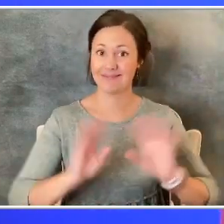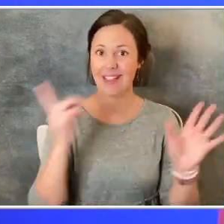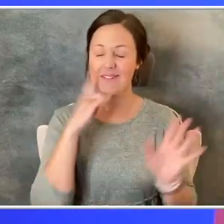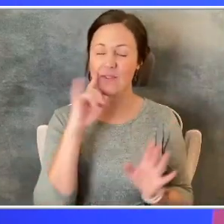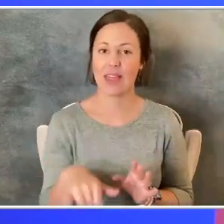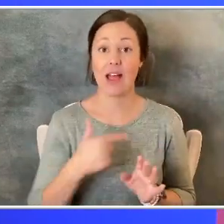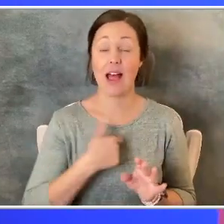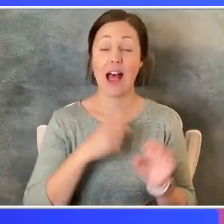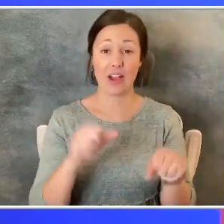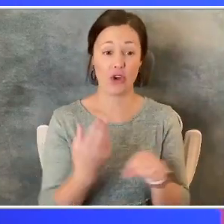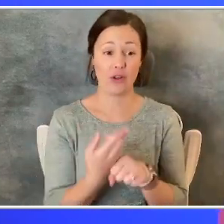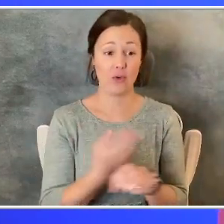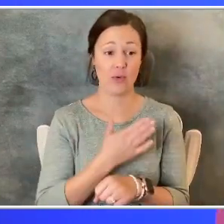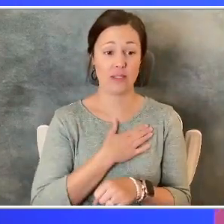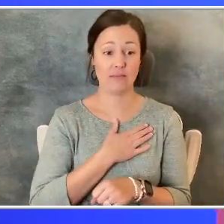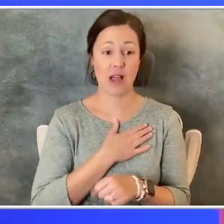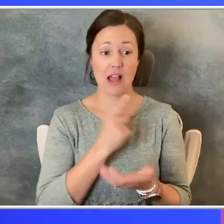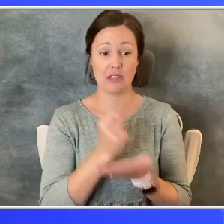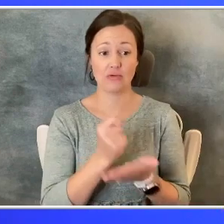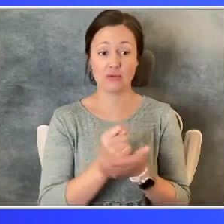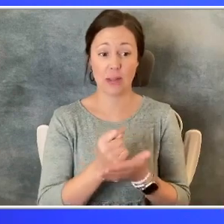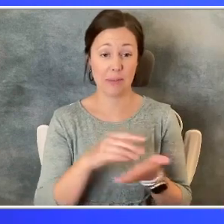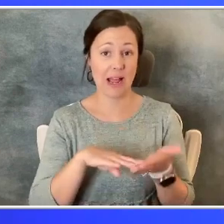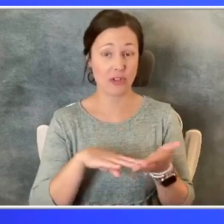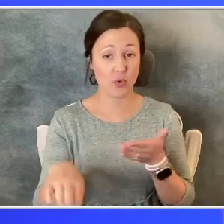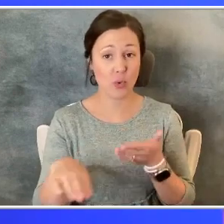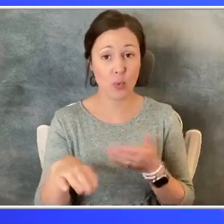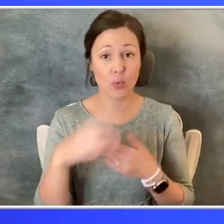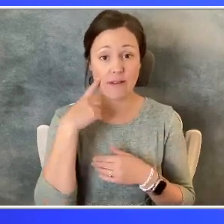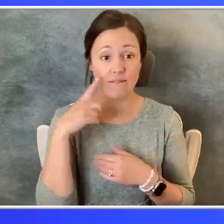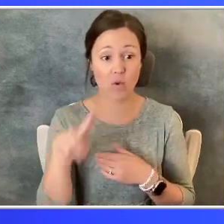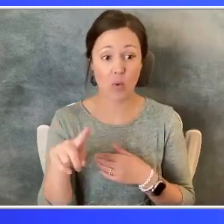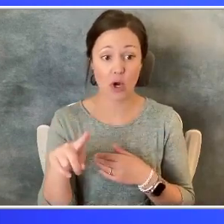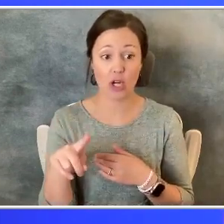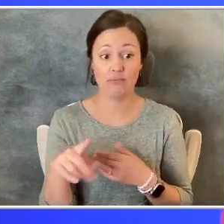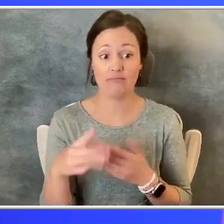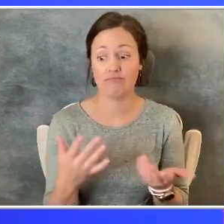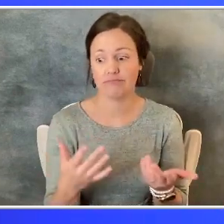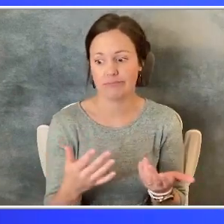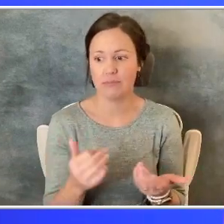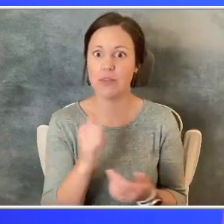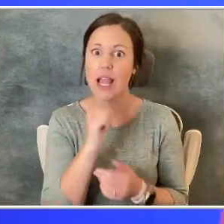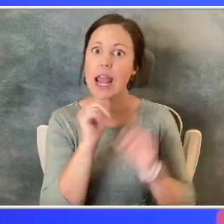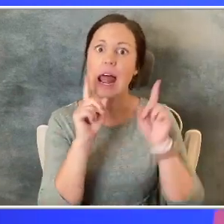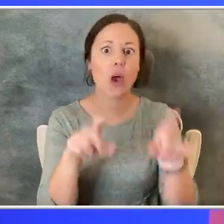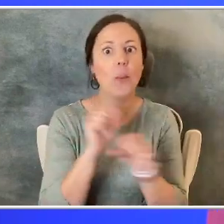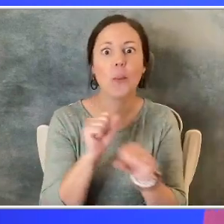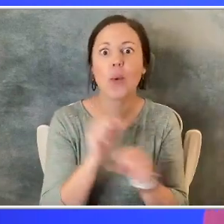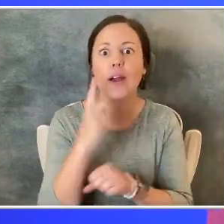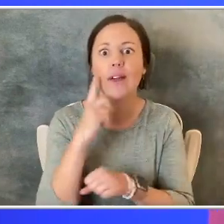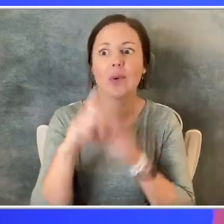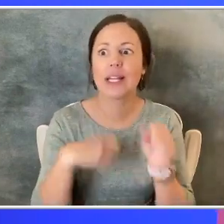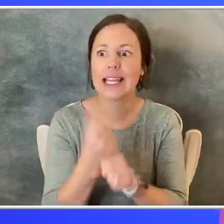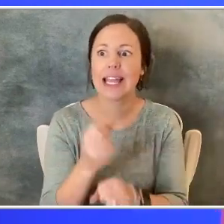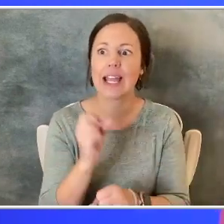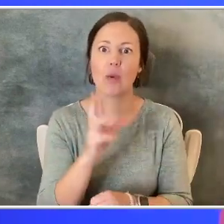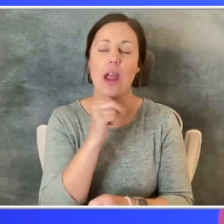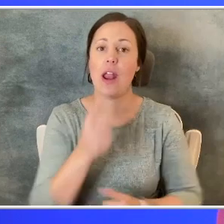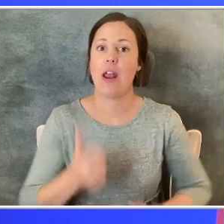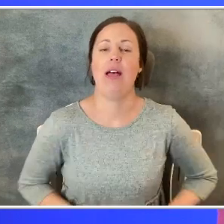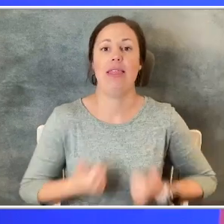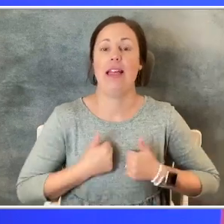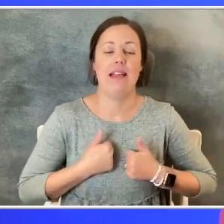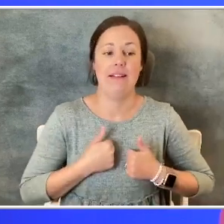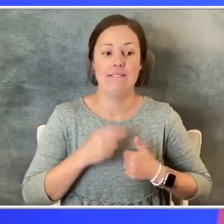treatment as an excuse to not go to work for the whole entire year, or not live life, or get out of